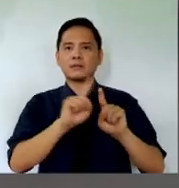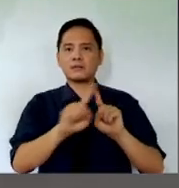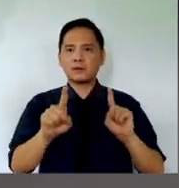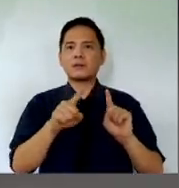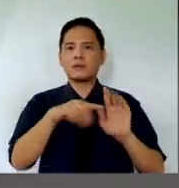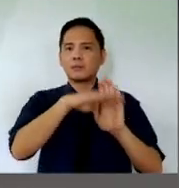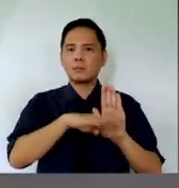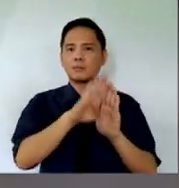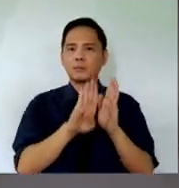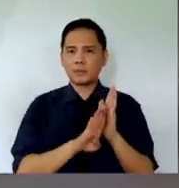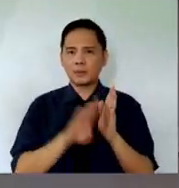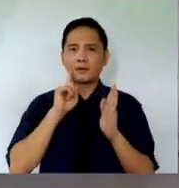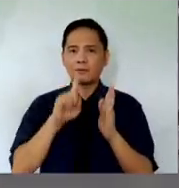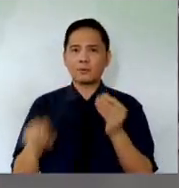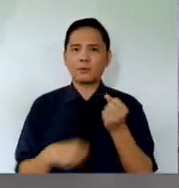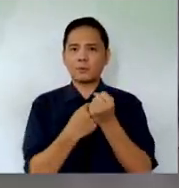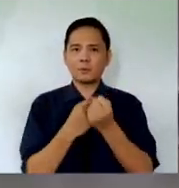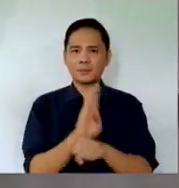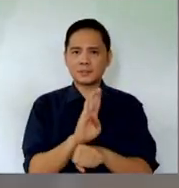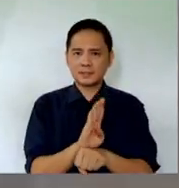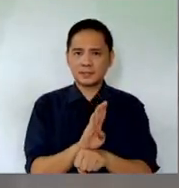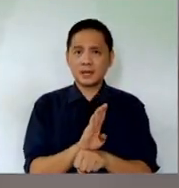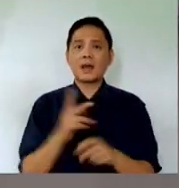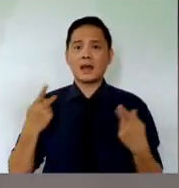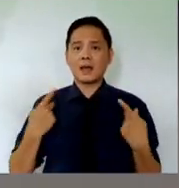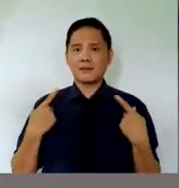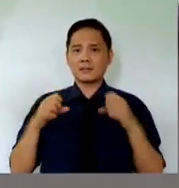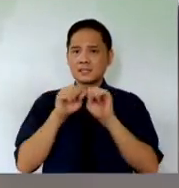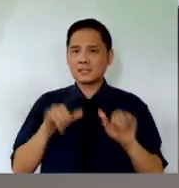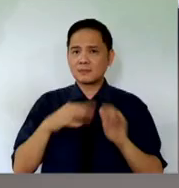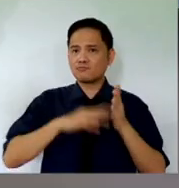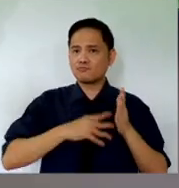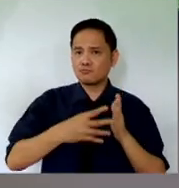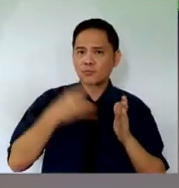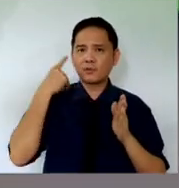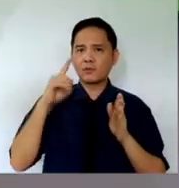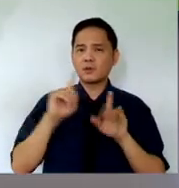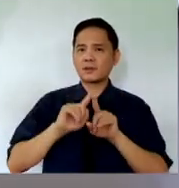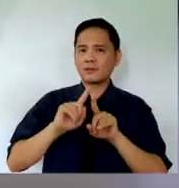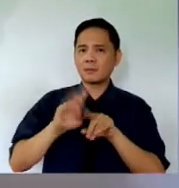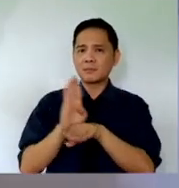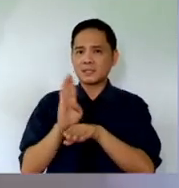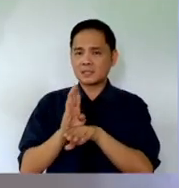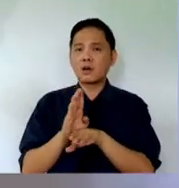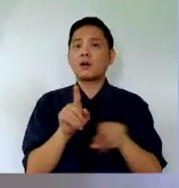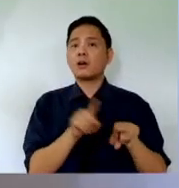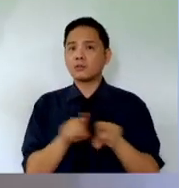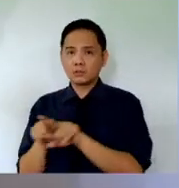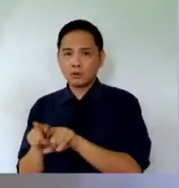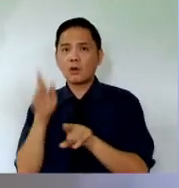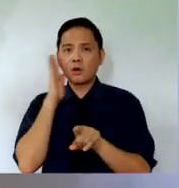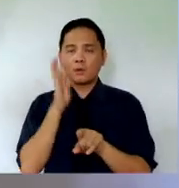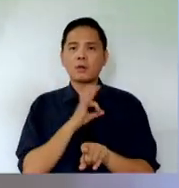providing a local regulatory framework for e-vehicles in the Philippines, the bill will also incentivize the local manufacture and import